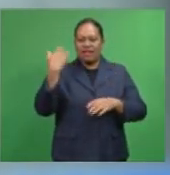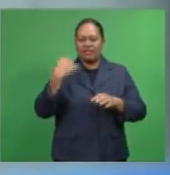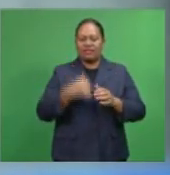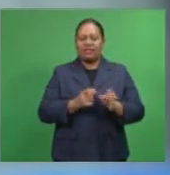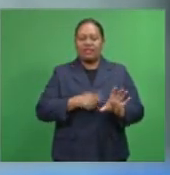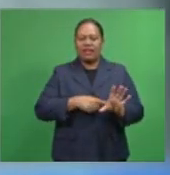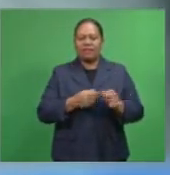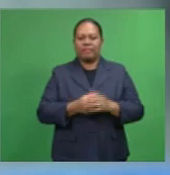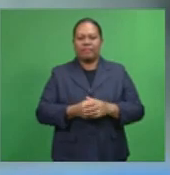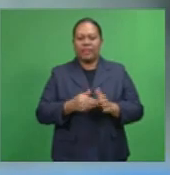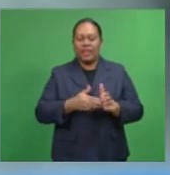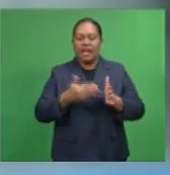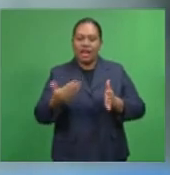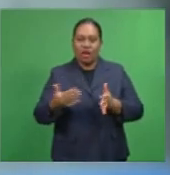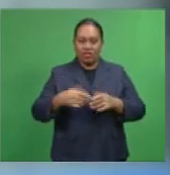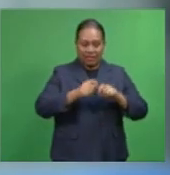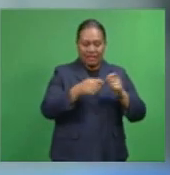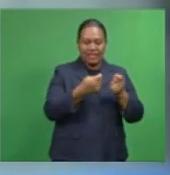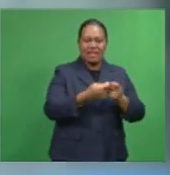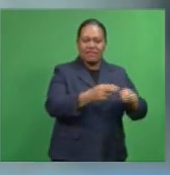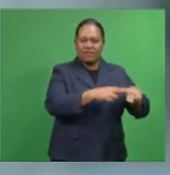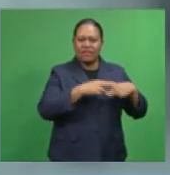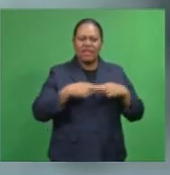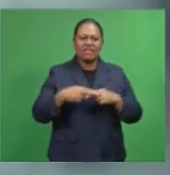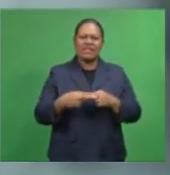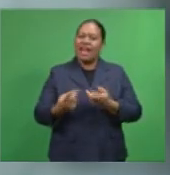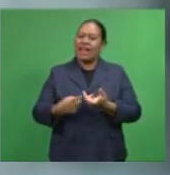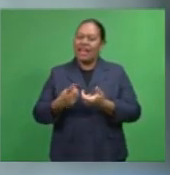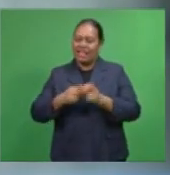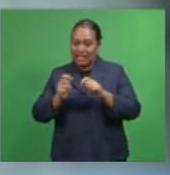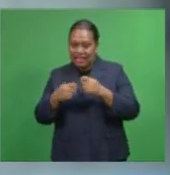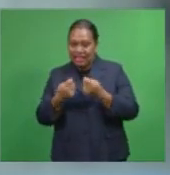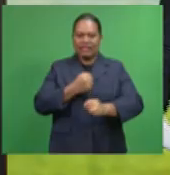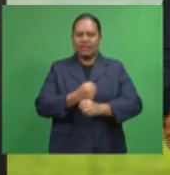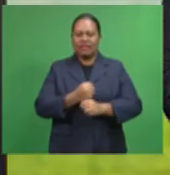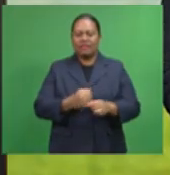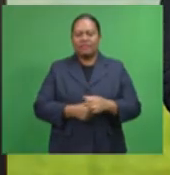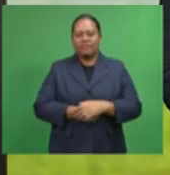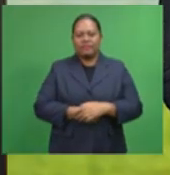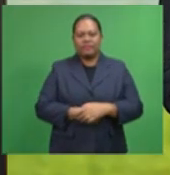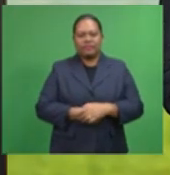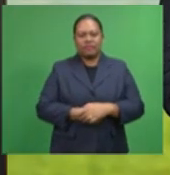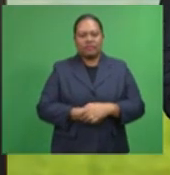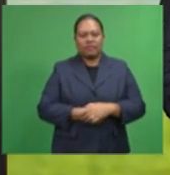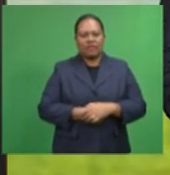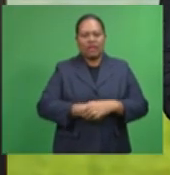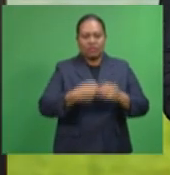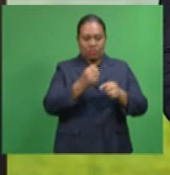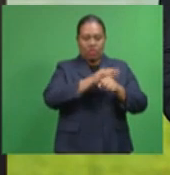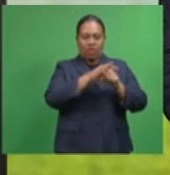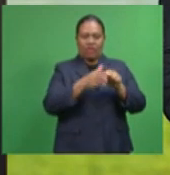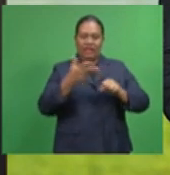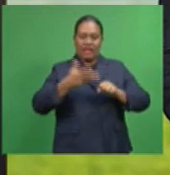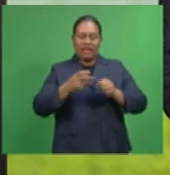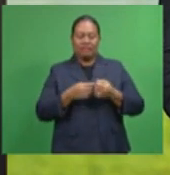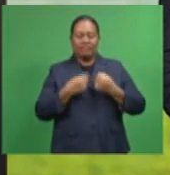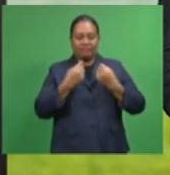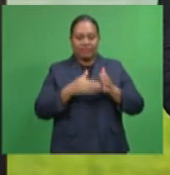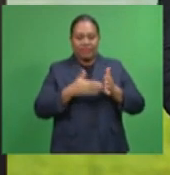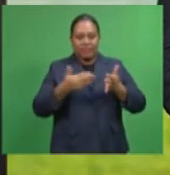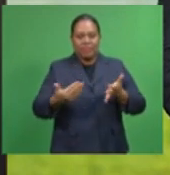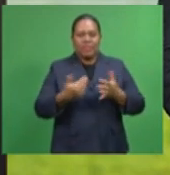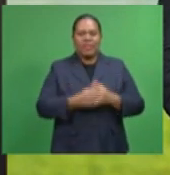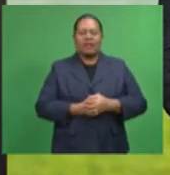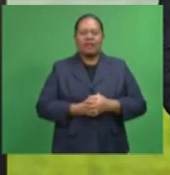of transfers is flying Fijians hooker Penny Rabai, who will be leaving Bordeaux. The COVID-19 pandemic has been a